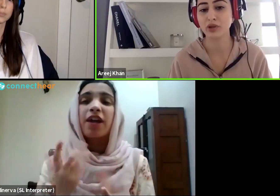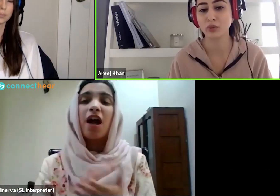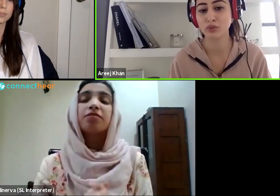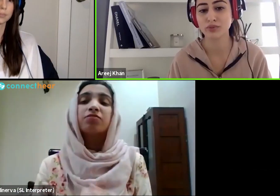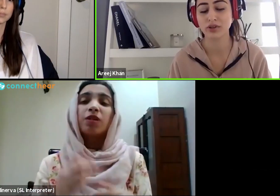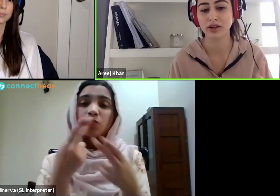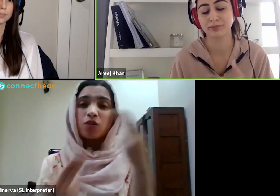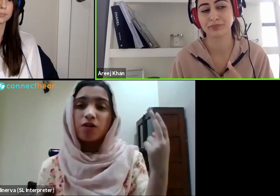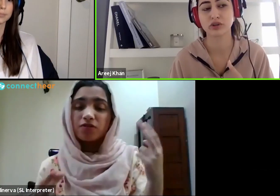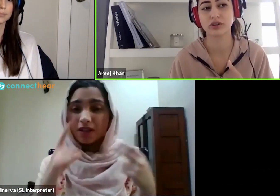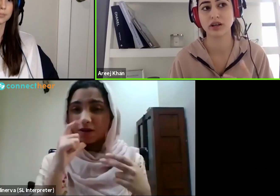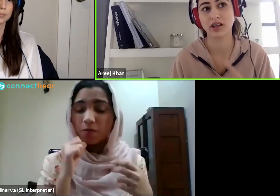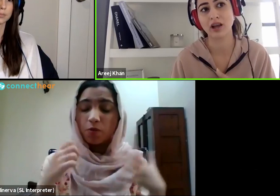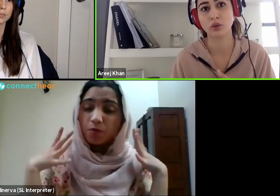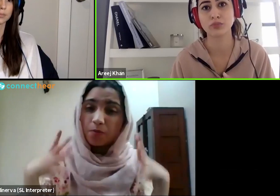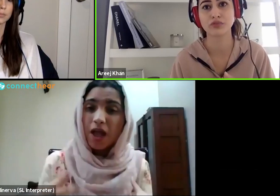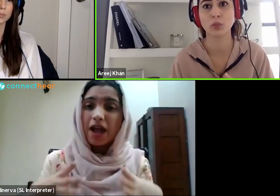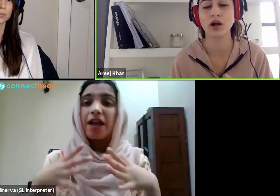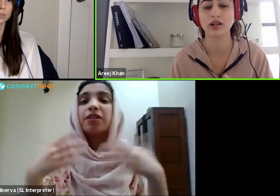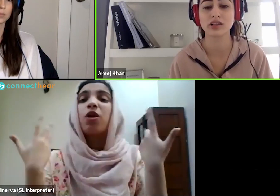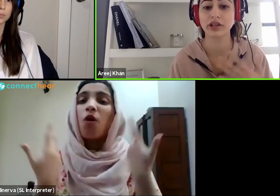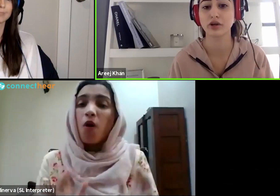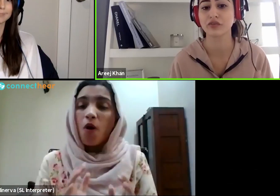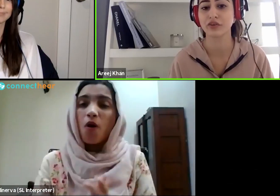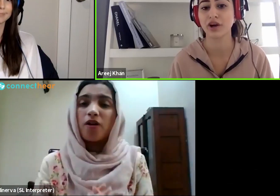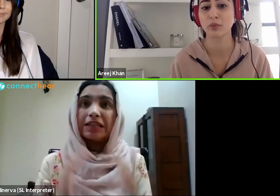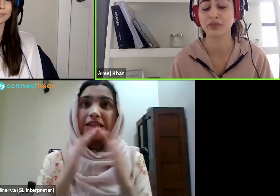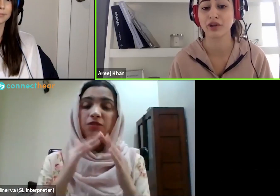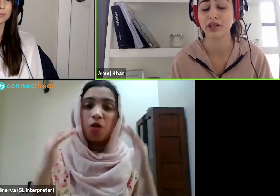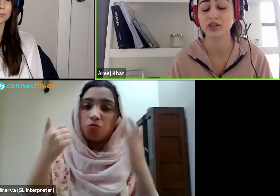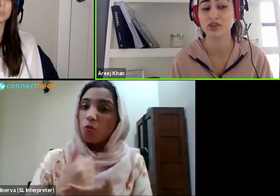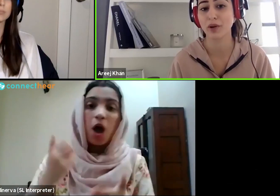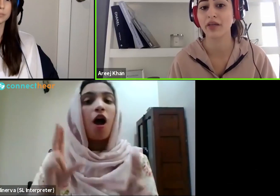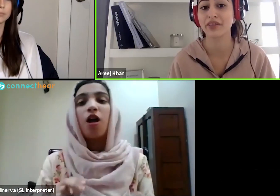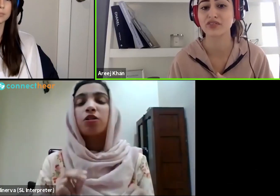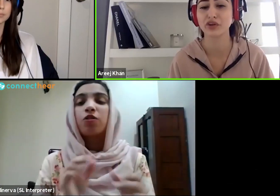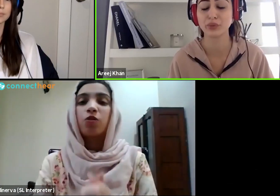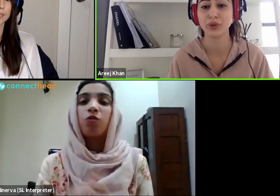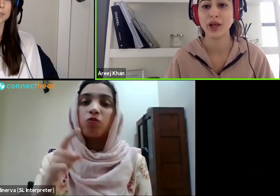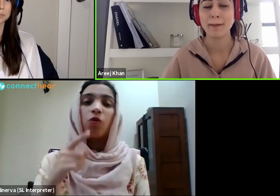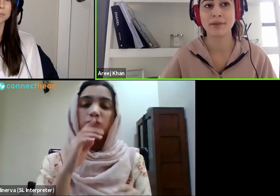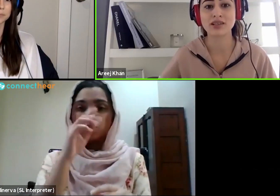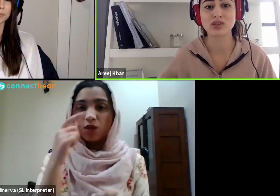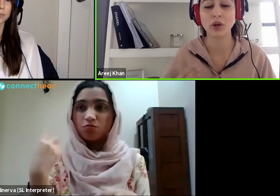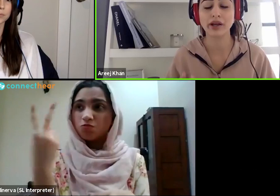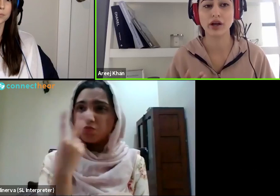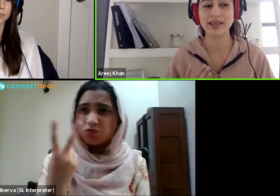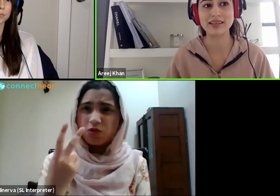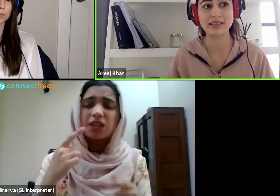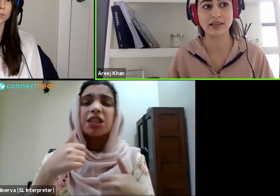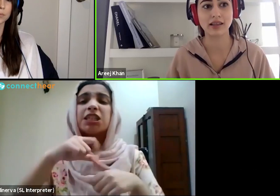just keeping you home at home for a while until they could figure out what the right path is for you. Yes. Because it's